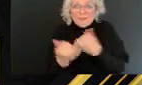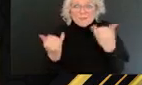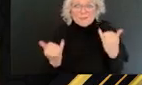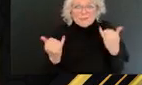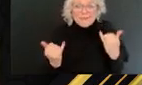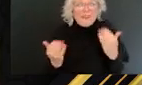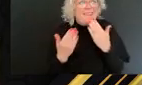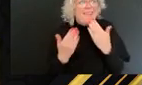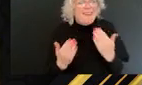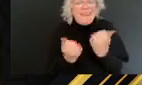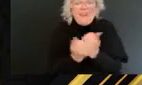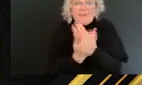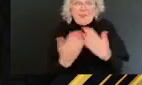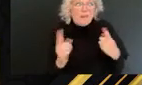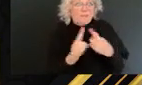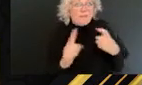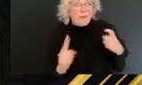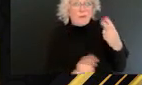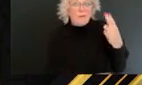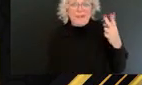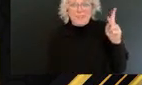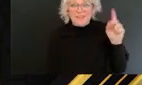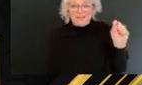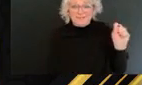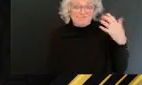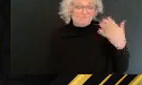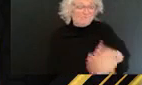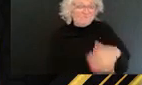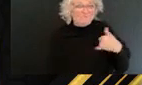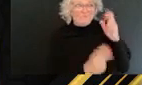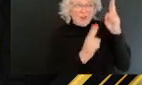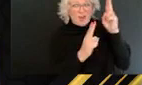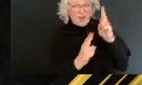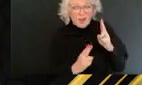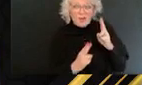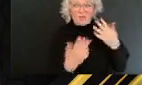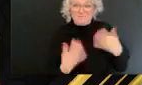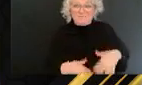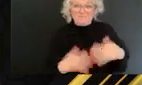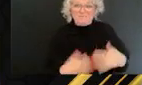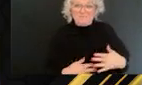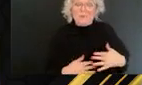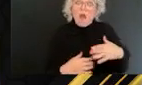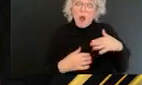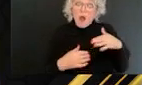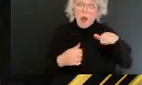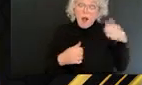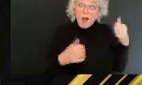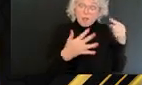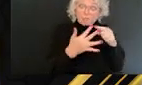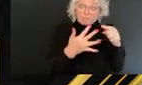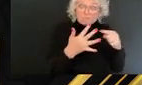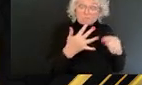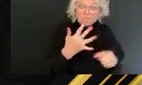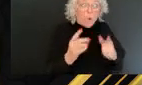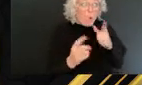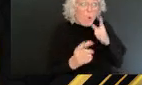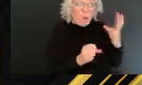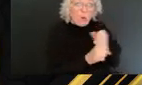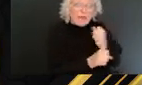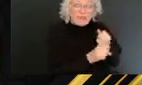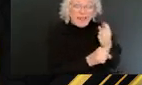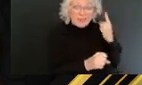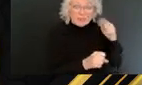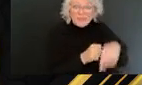for everyone from Helen Keller Services for this incredible honor. I want to acknowledge the other recipients, both this year and